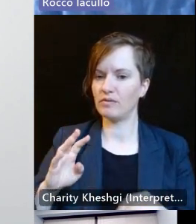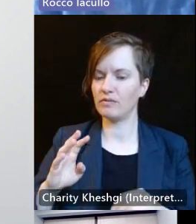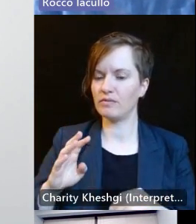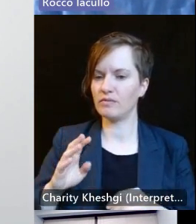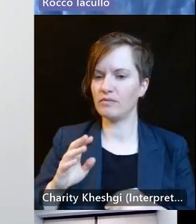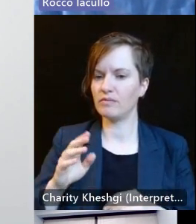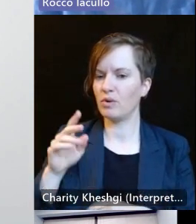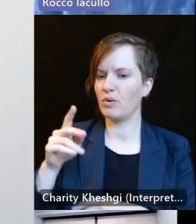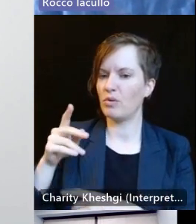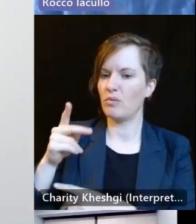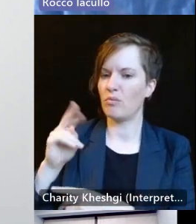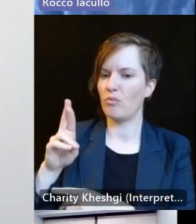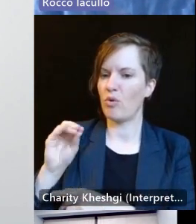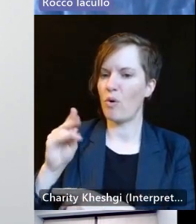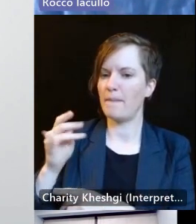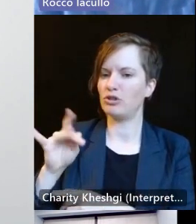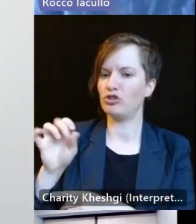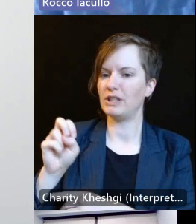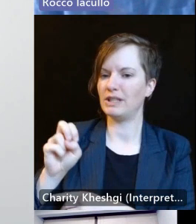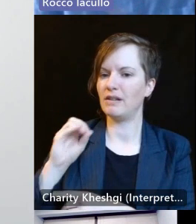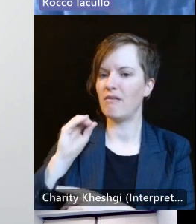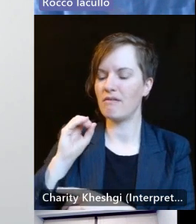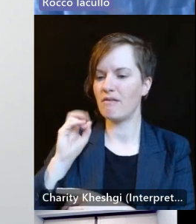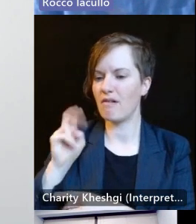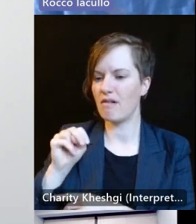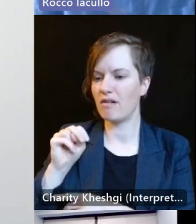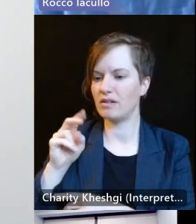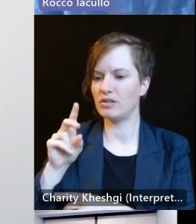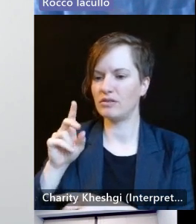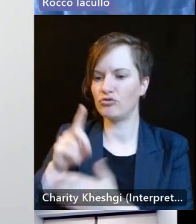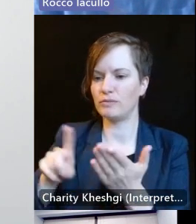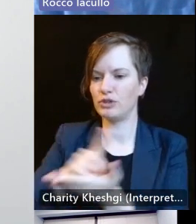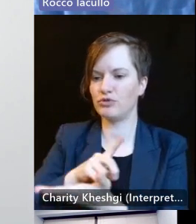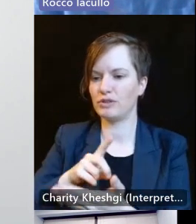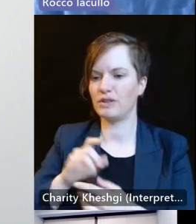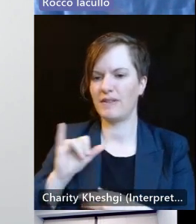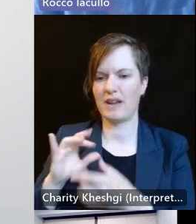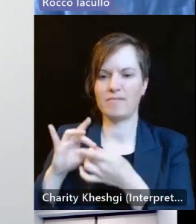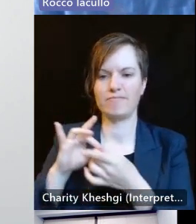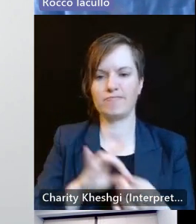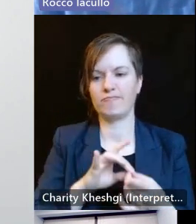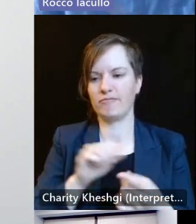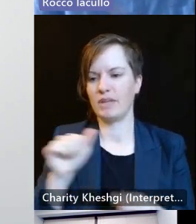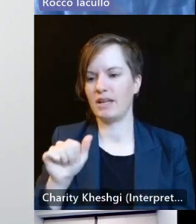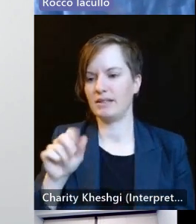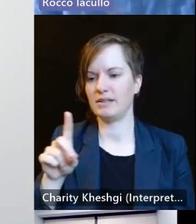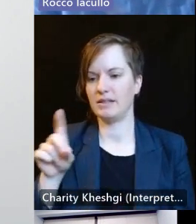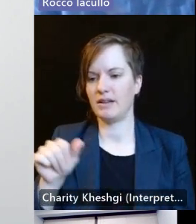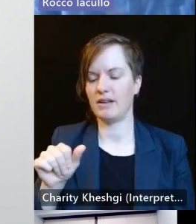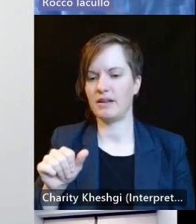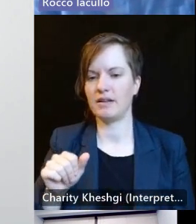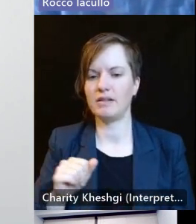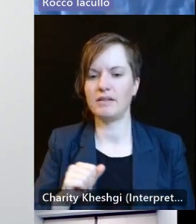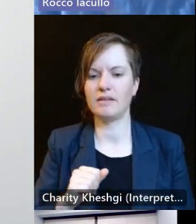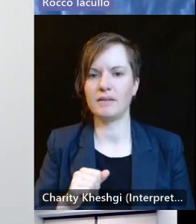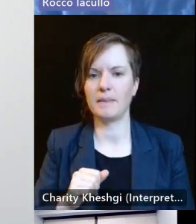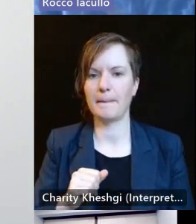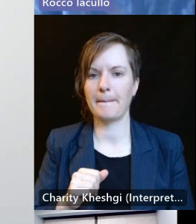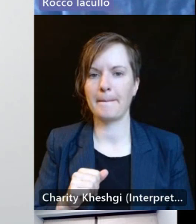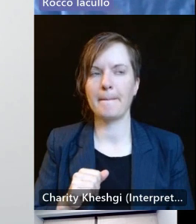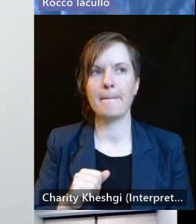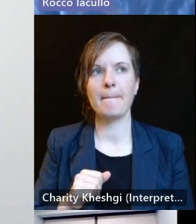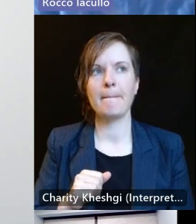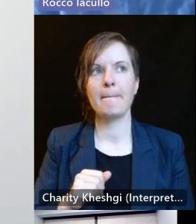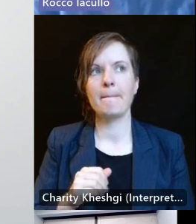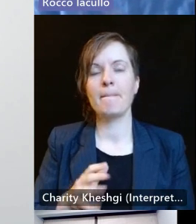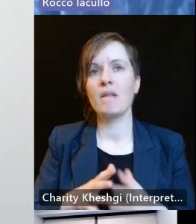discrimination are construed consistently with the Americans with Disabilities Act. And so a lot of times today